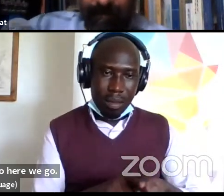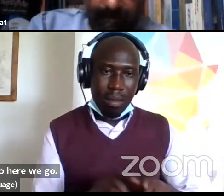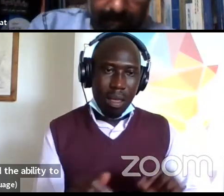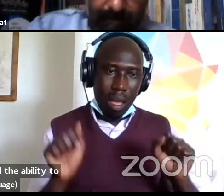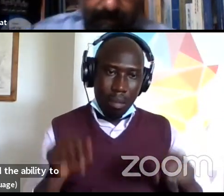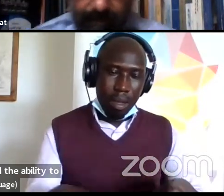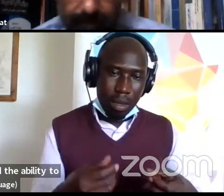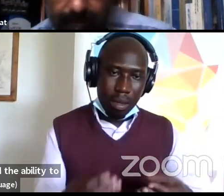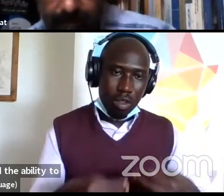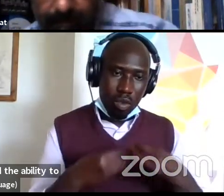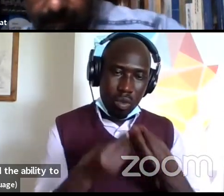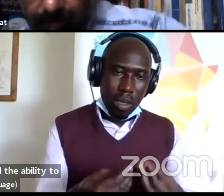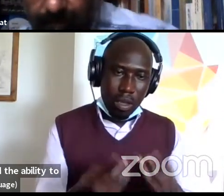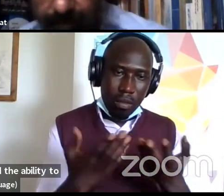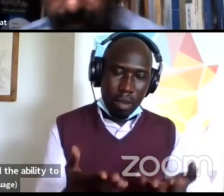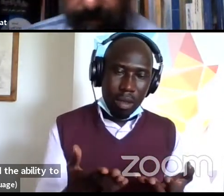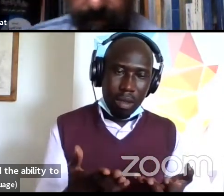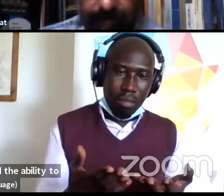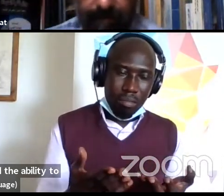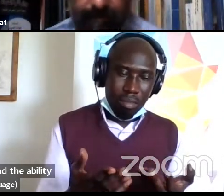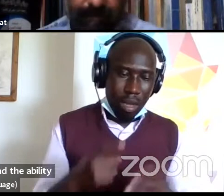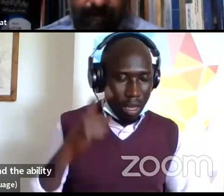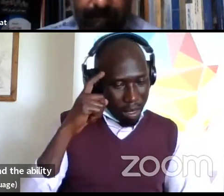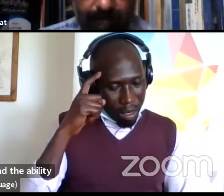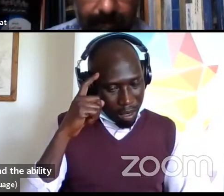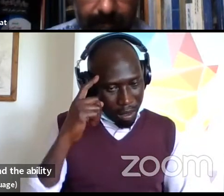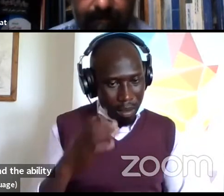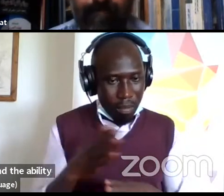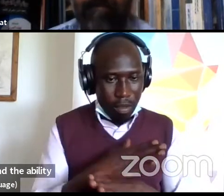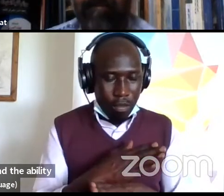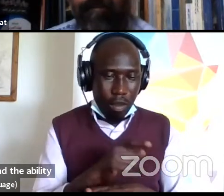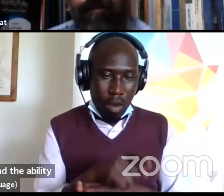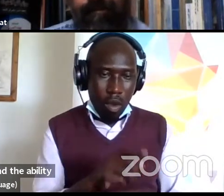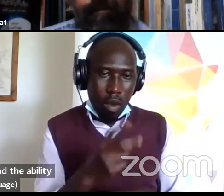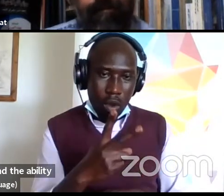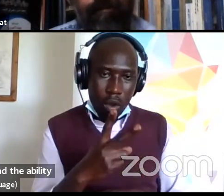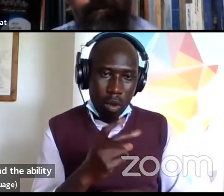to give oversight. So I think before 2011,